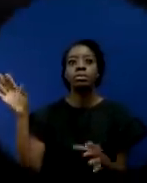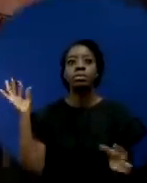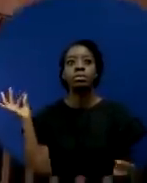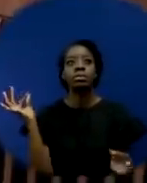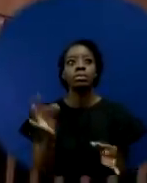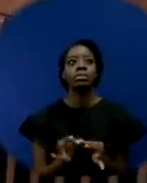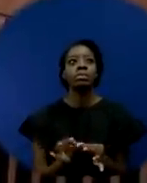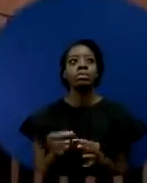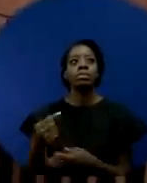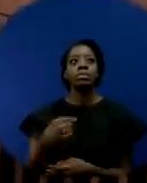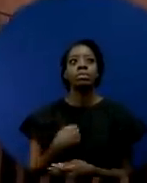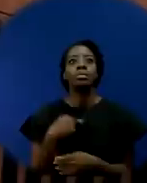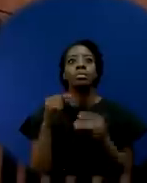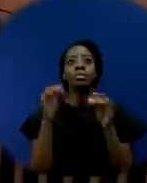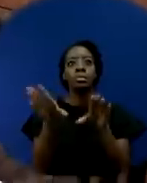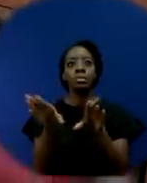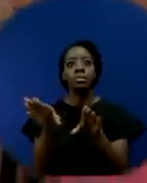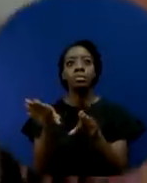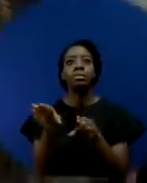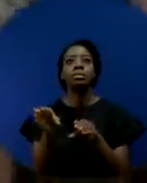Yes, thank you. I received my